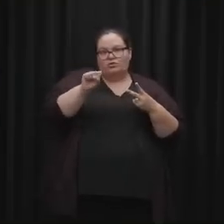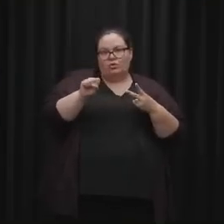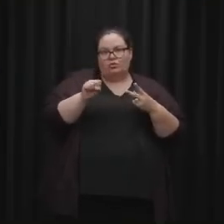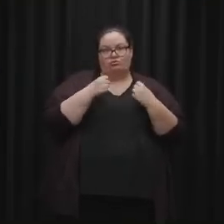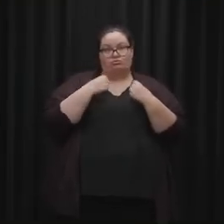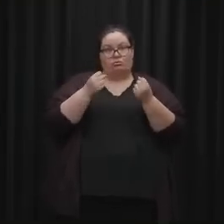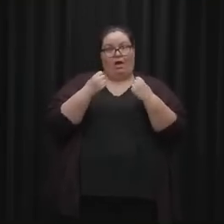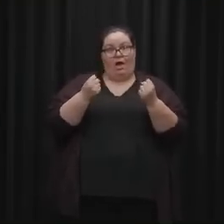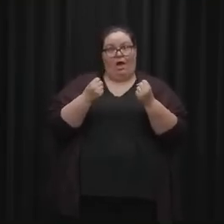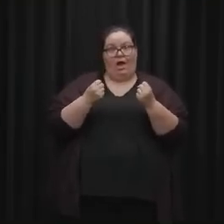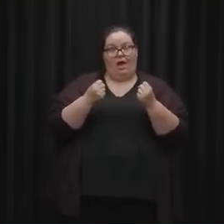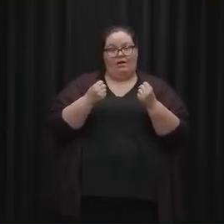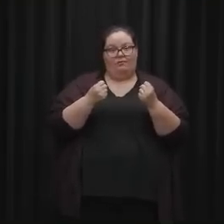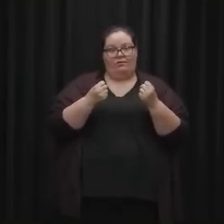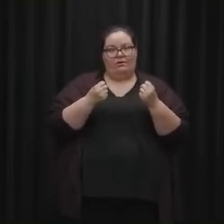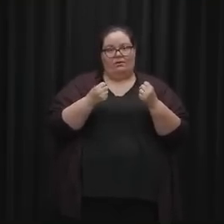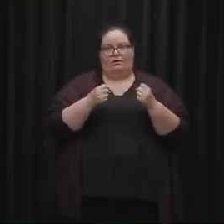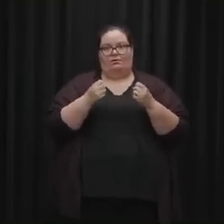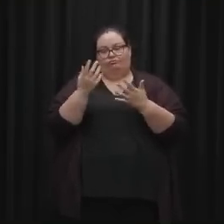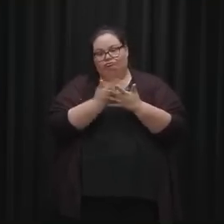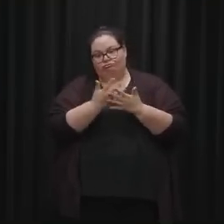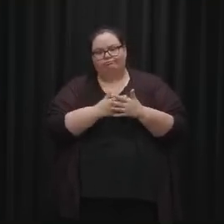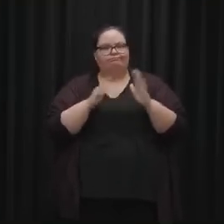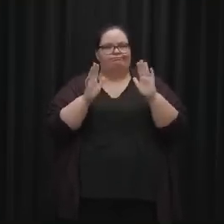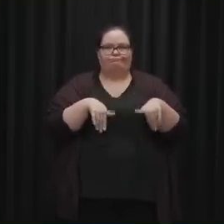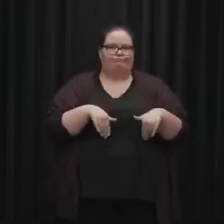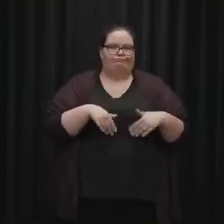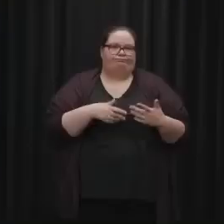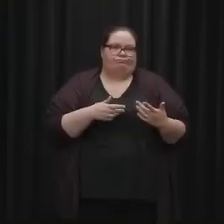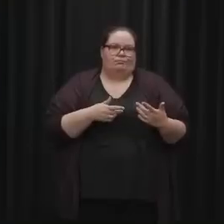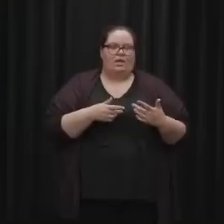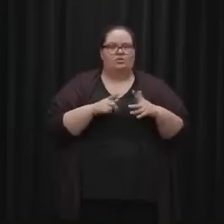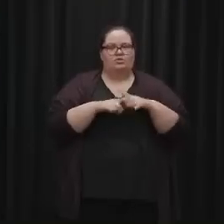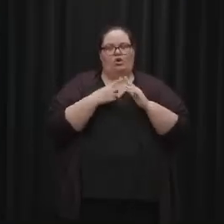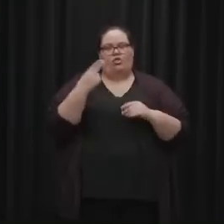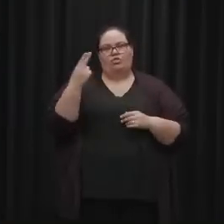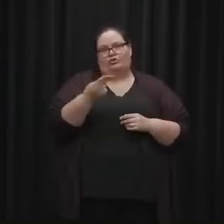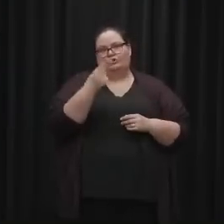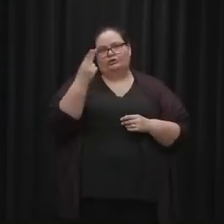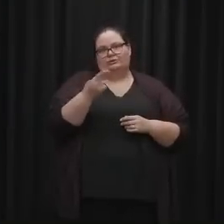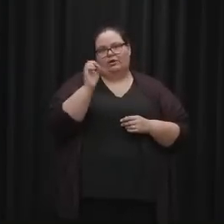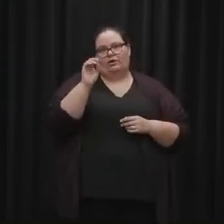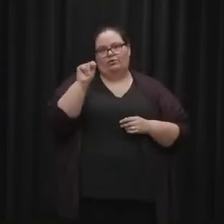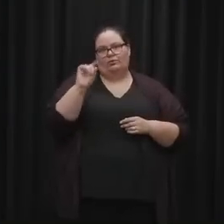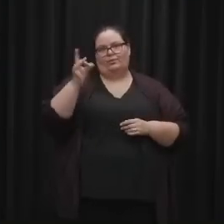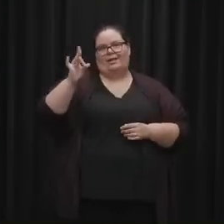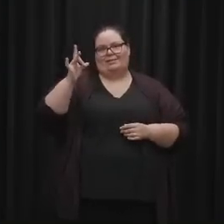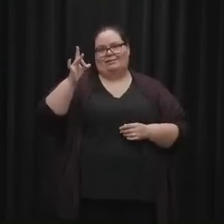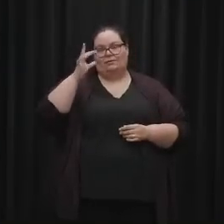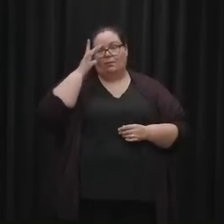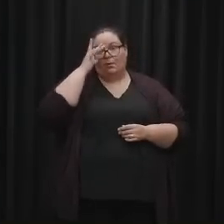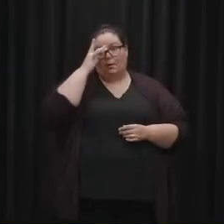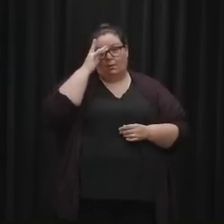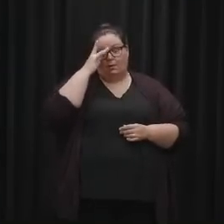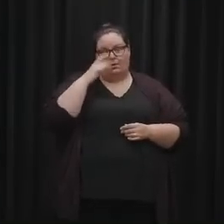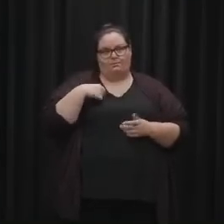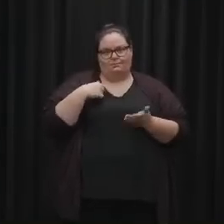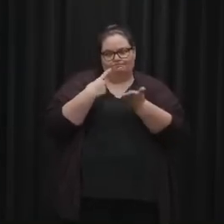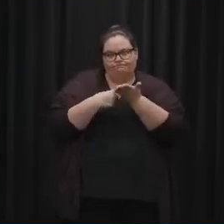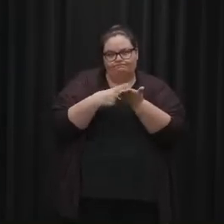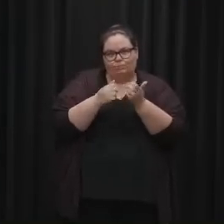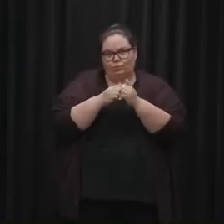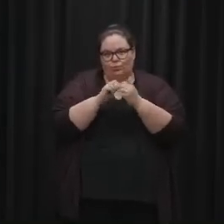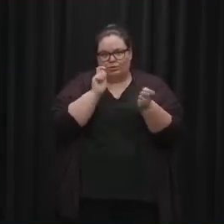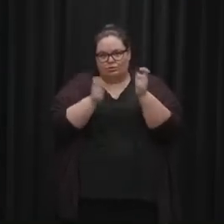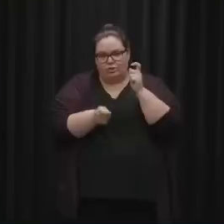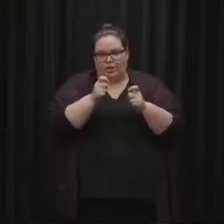land. This change will be in effect as of Thursday, October 8th. I have been in discussions with